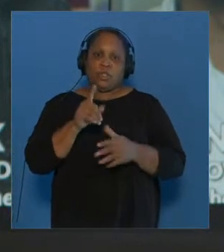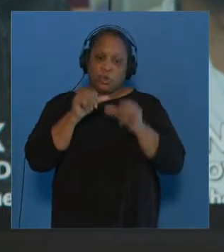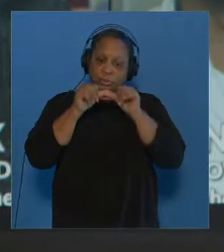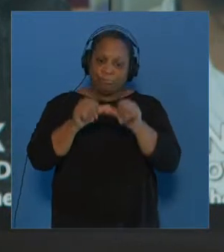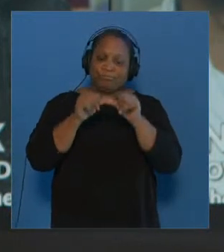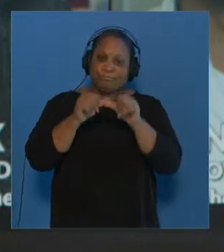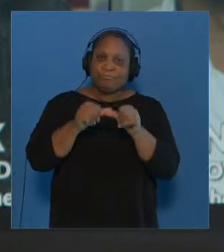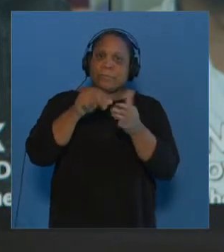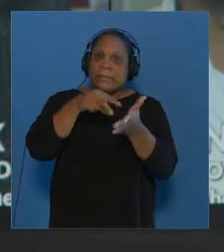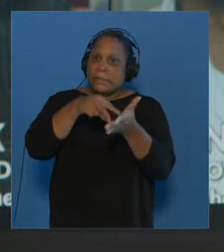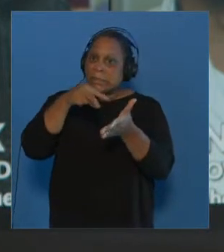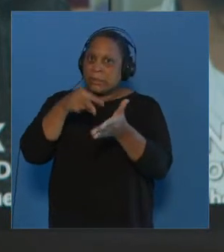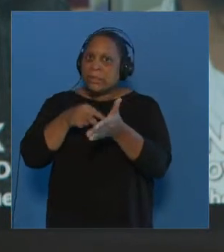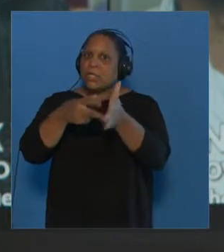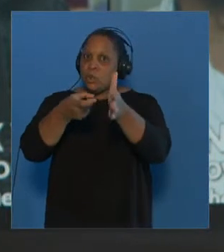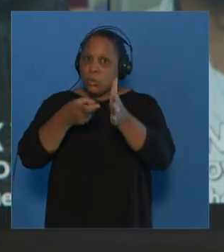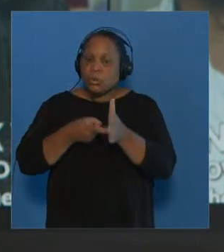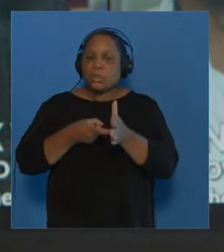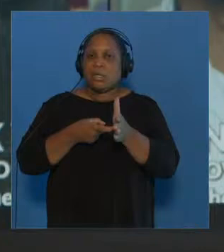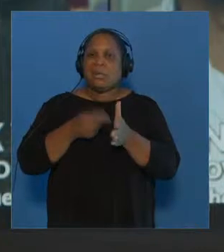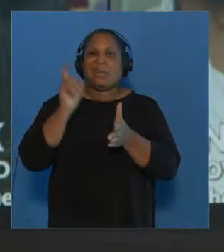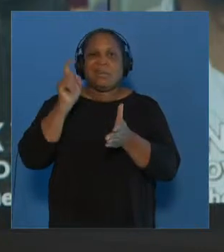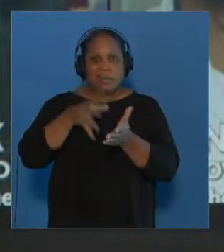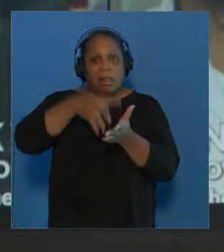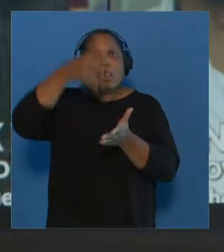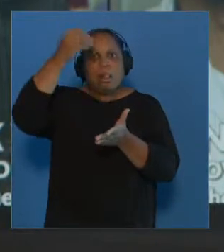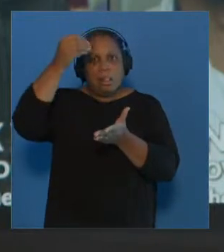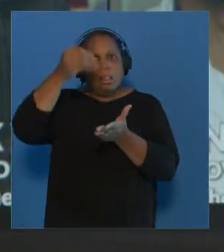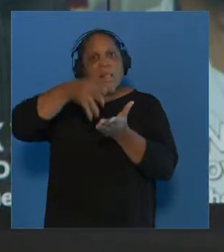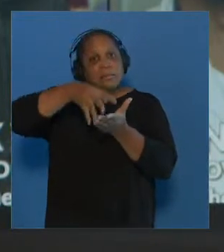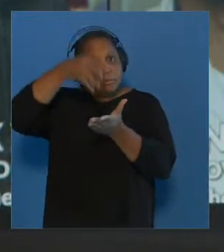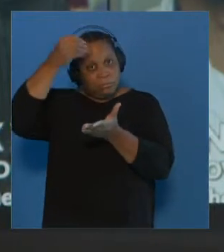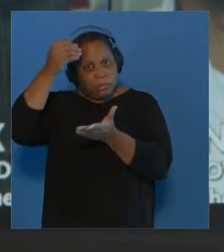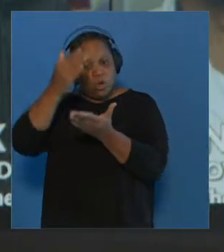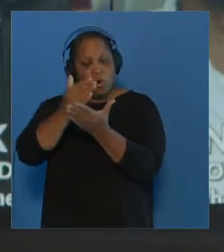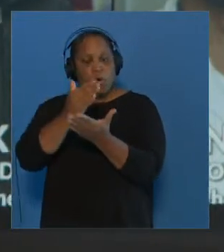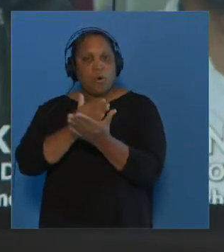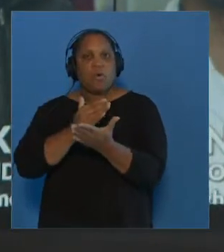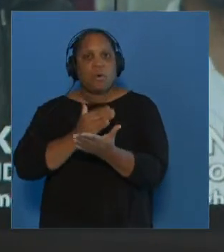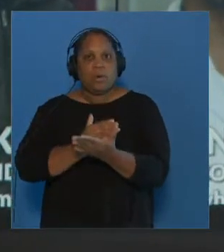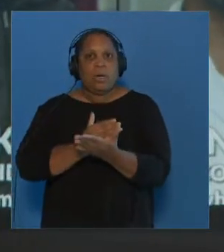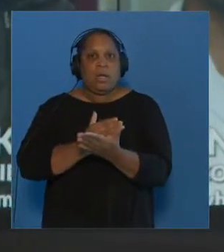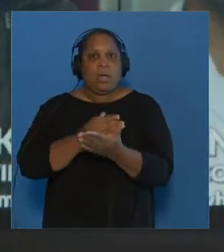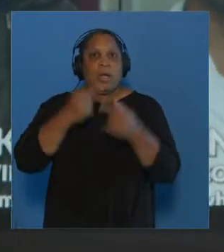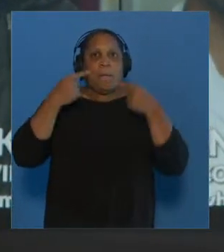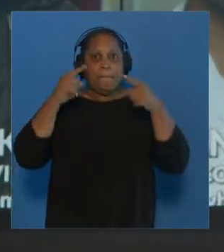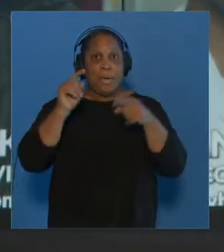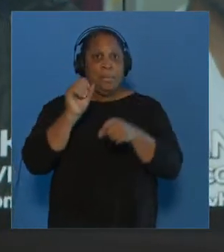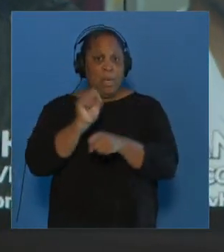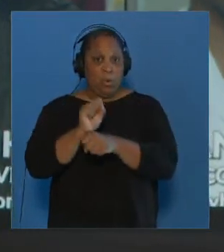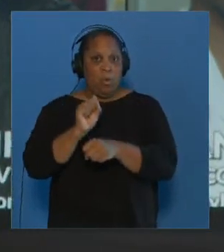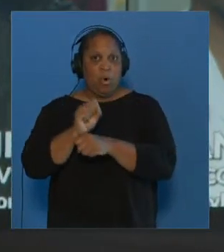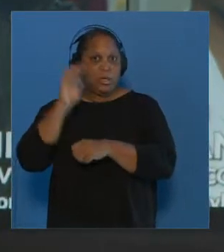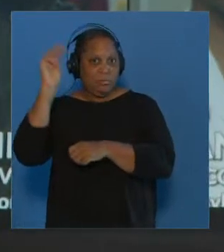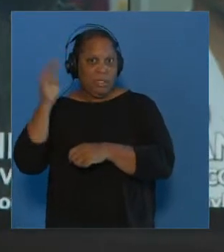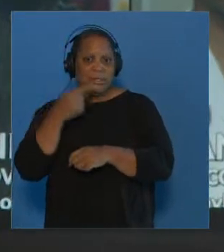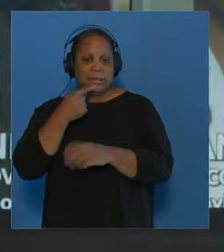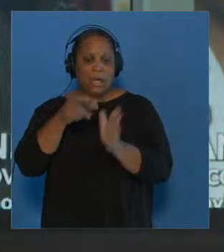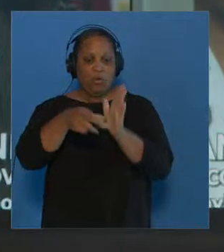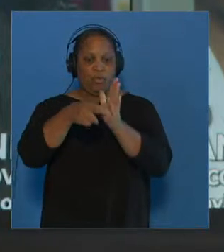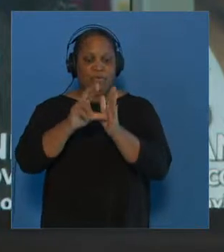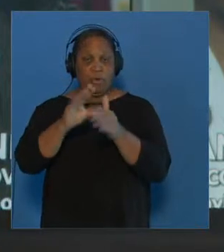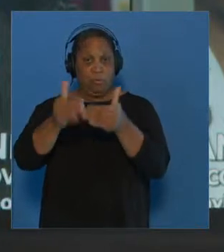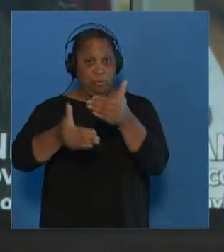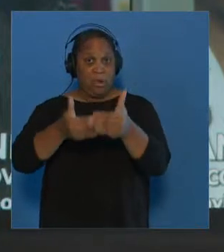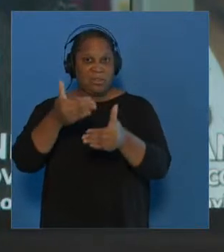think that it is critically important that lessons were learned from this. As the Minister of Public Works has indicated, there's going to be a review of the processes